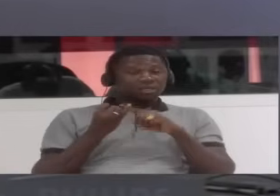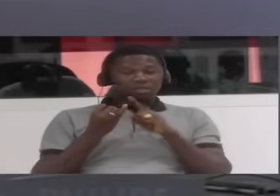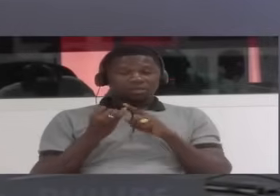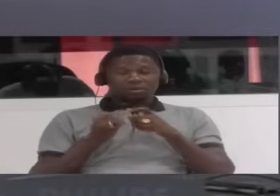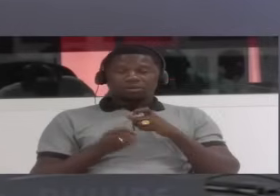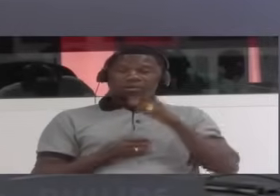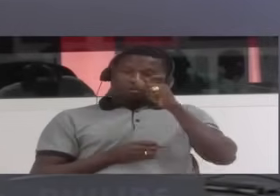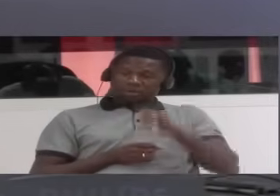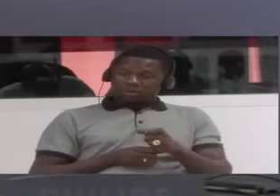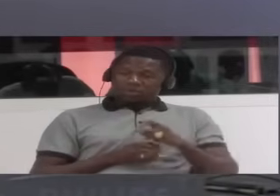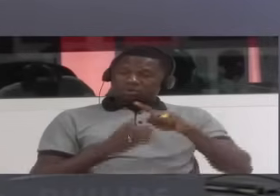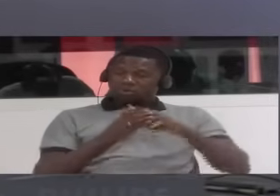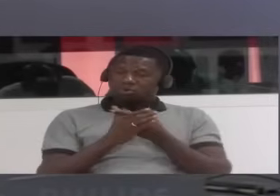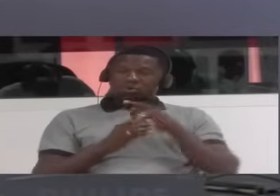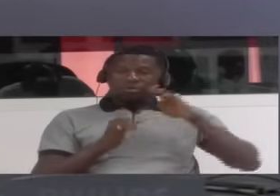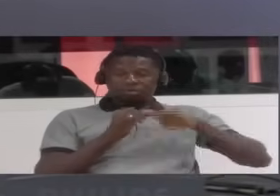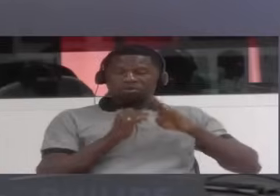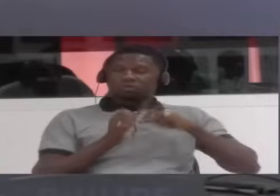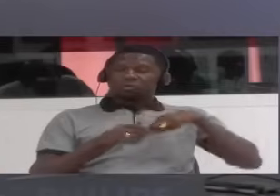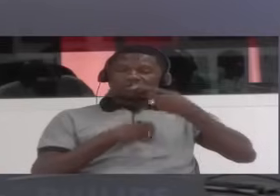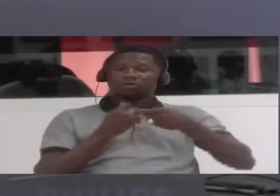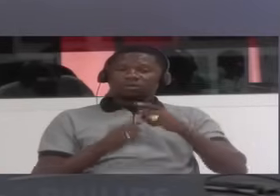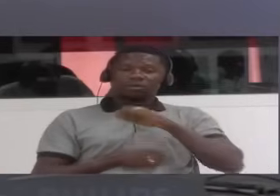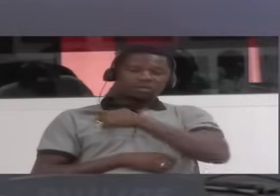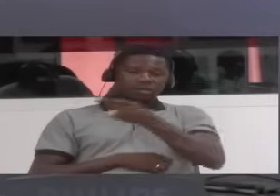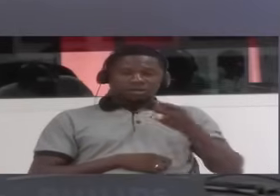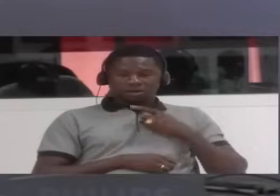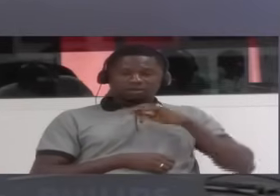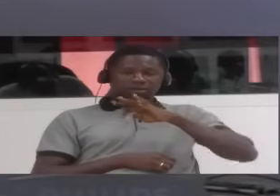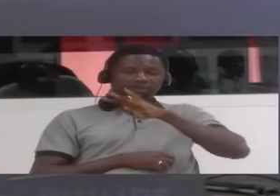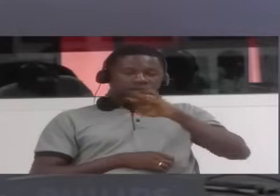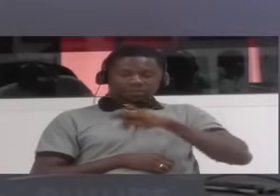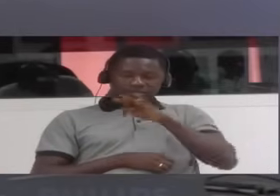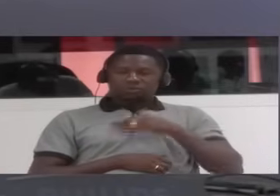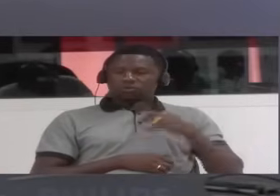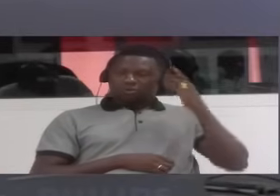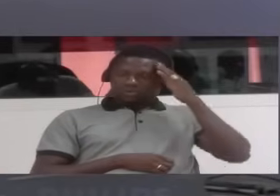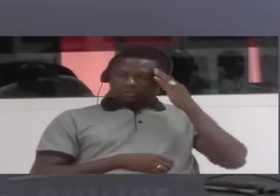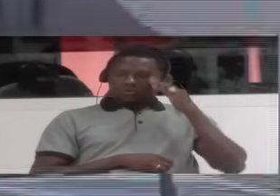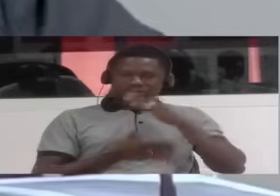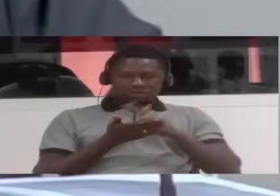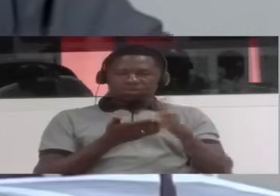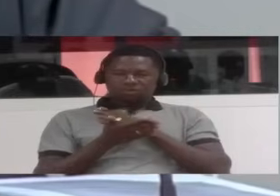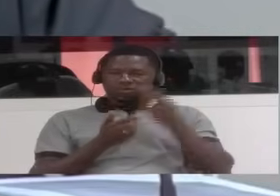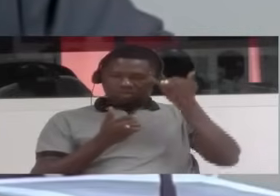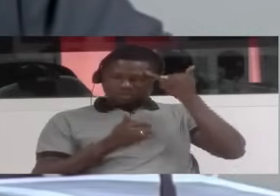the perpetrators or members of their families. We just thought we should share those thoughts. Thank you, Mr. Chair.